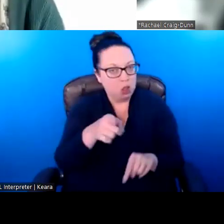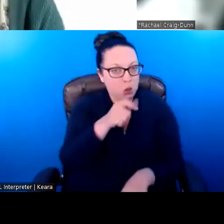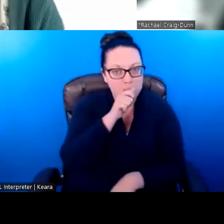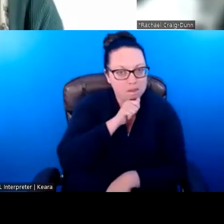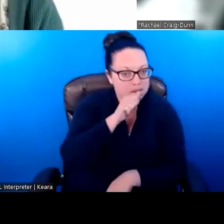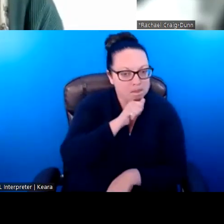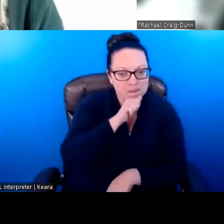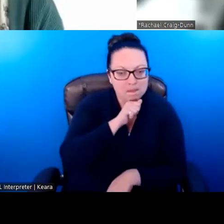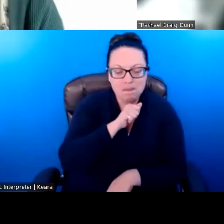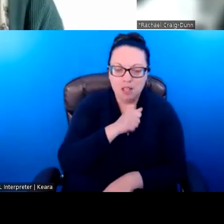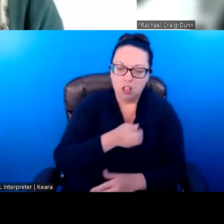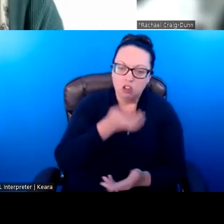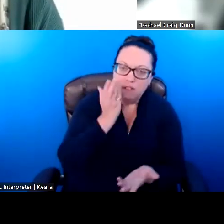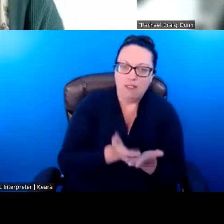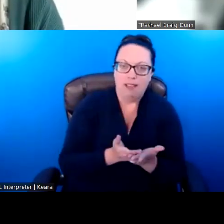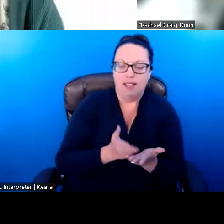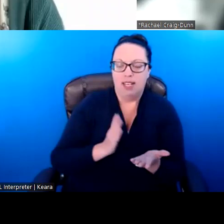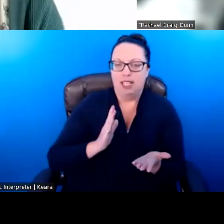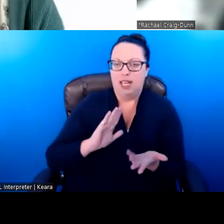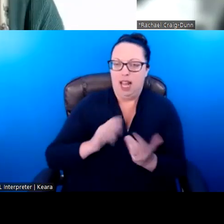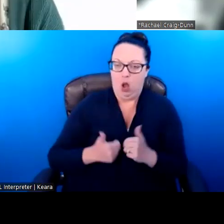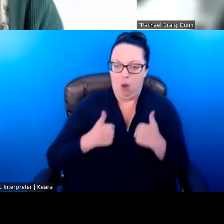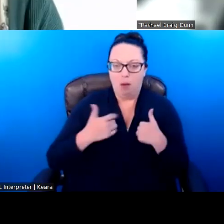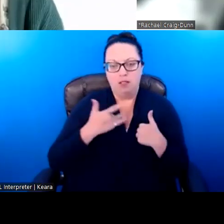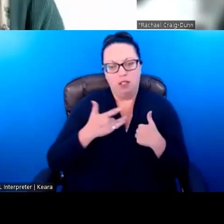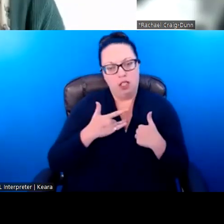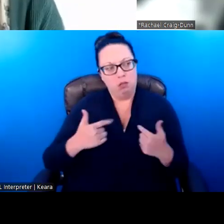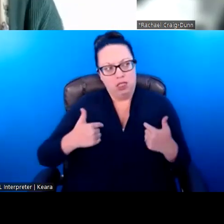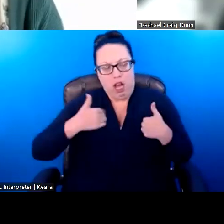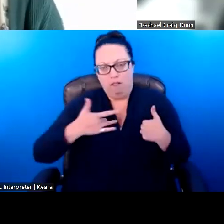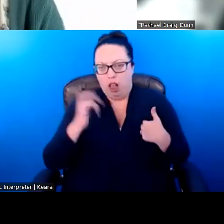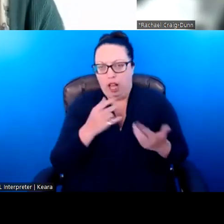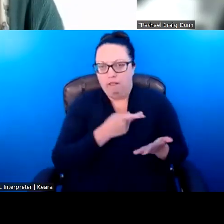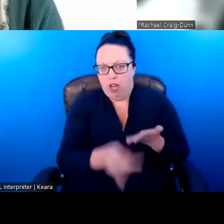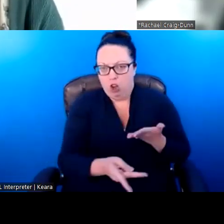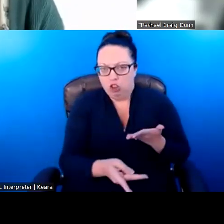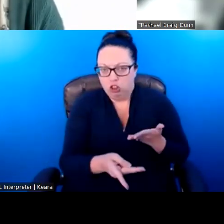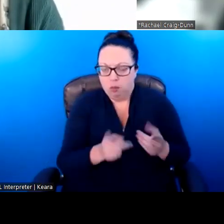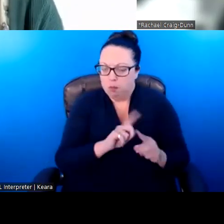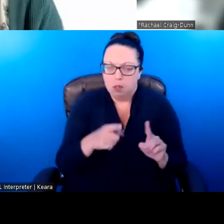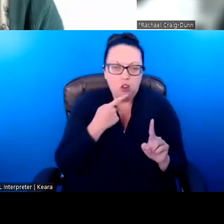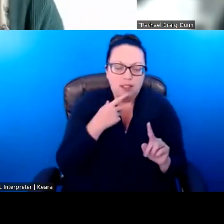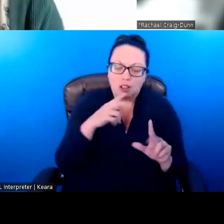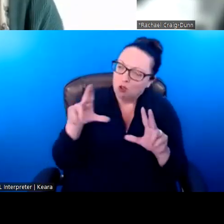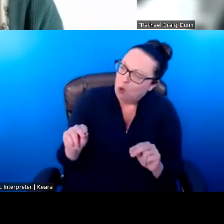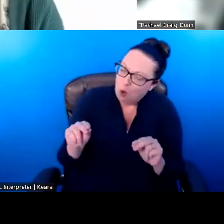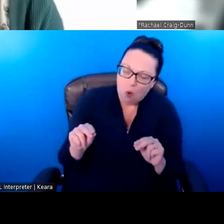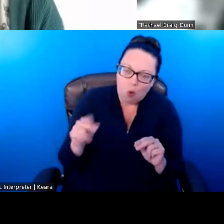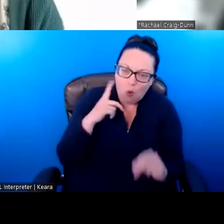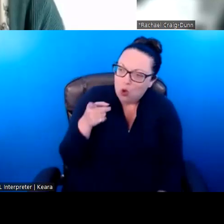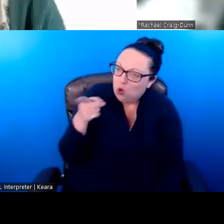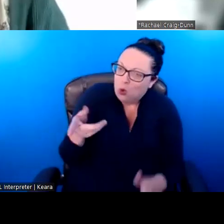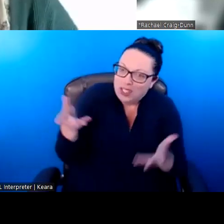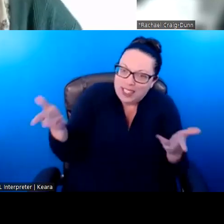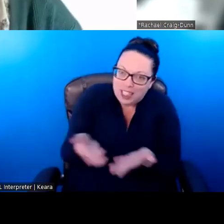she validated how I was feeling, which I felt like I was failing him. She said, "But no, you're doing a good." She said, "The fact that you're here,